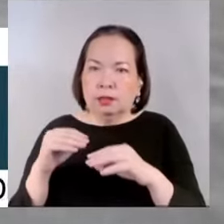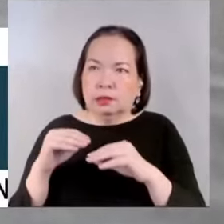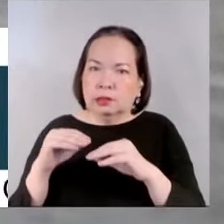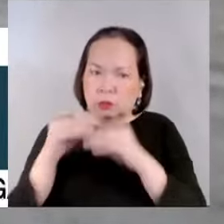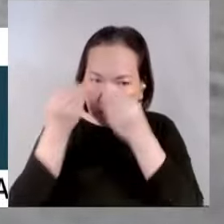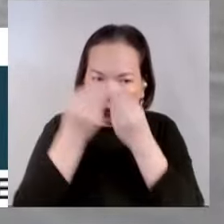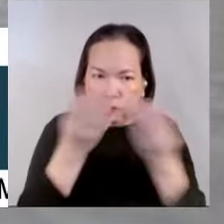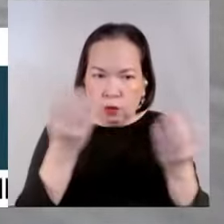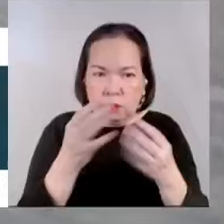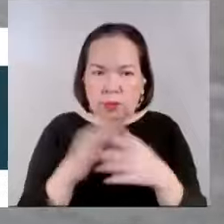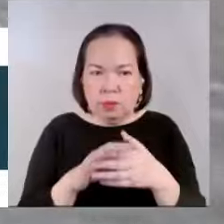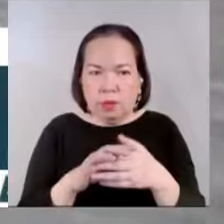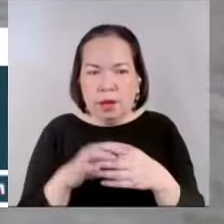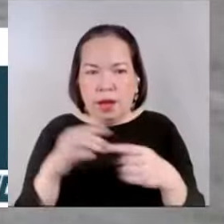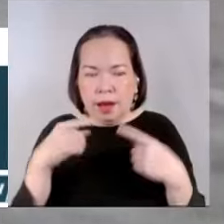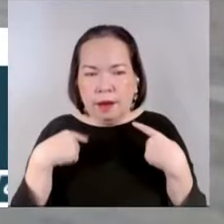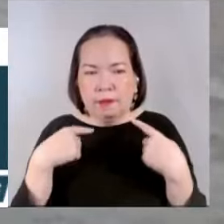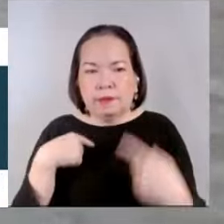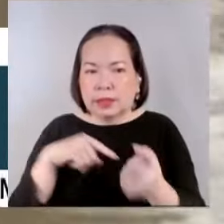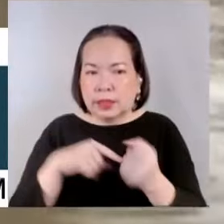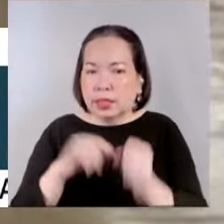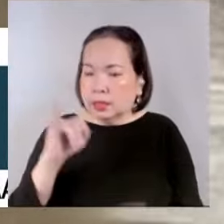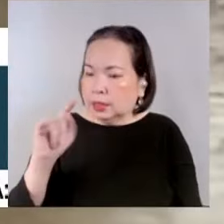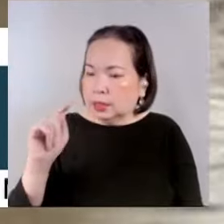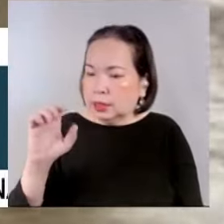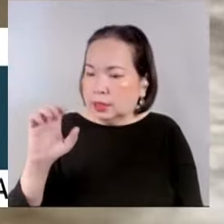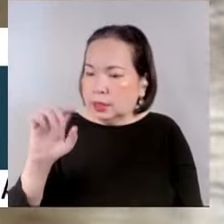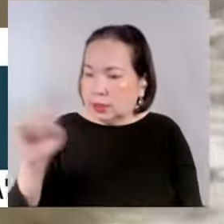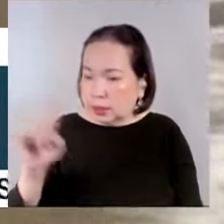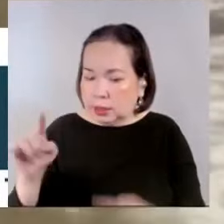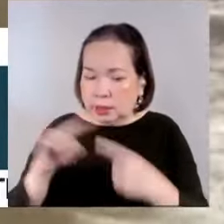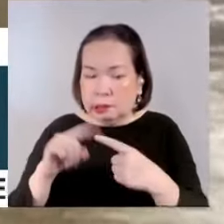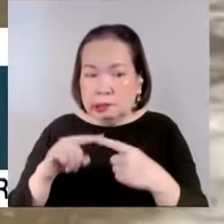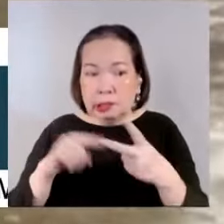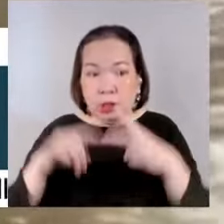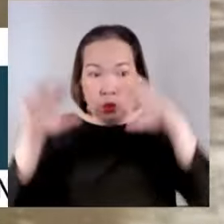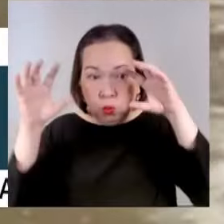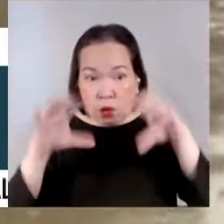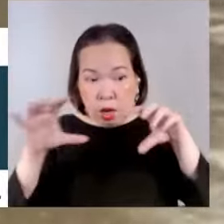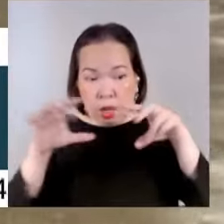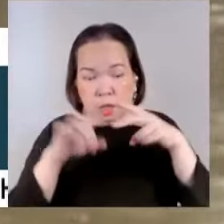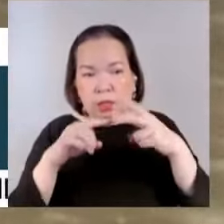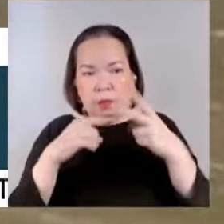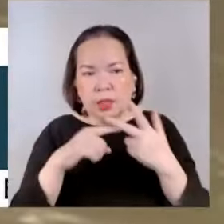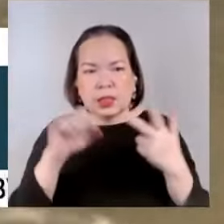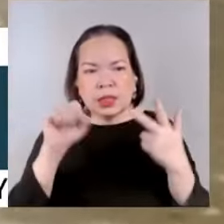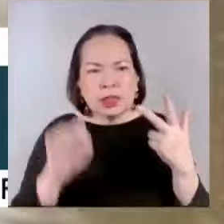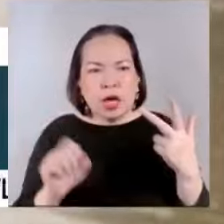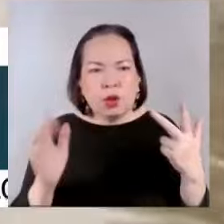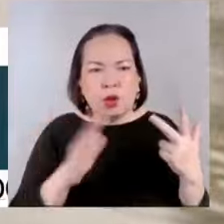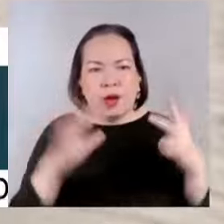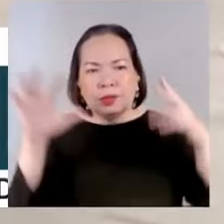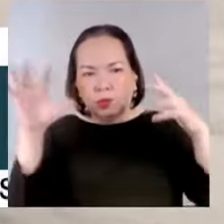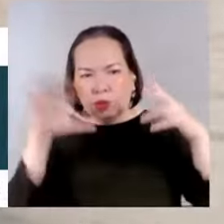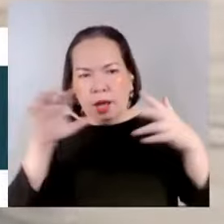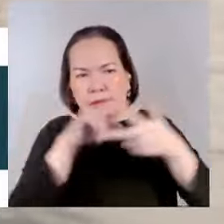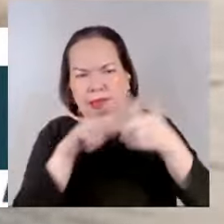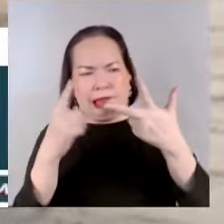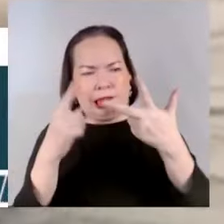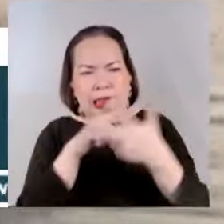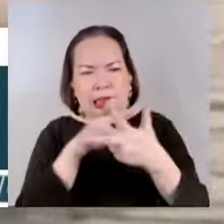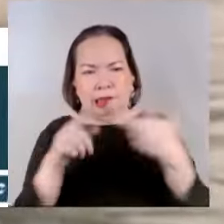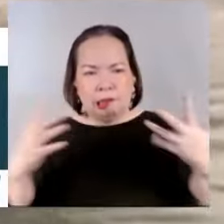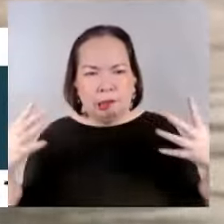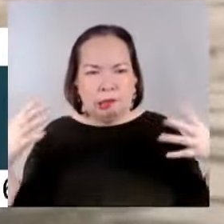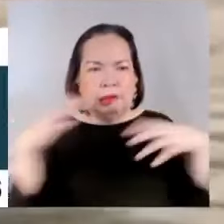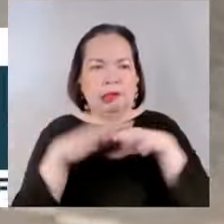the intertropical convergence zone, then it became the low pressure area, and now for the southwest monsoon. So we're continuously